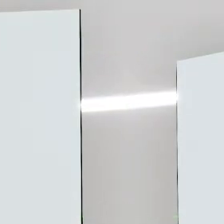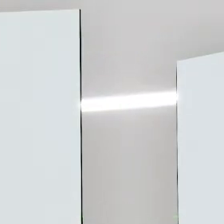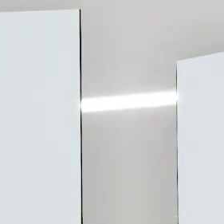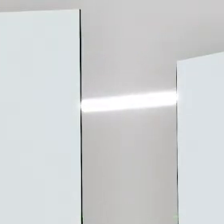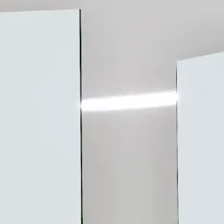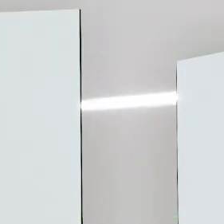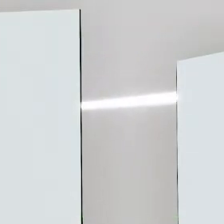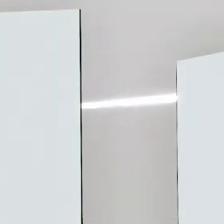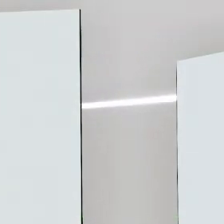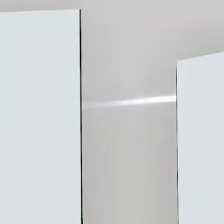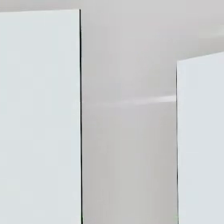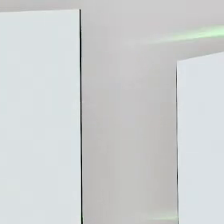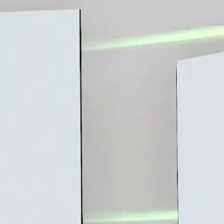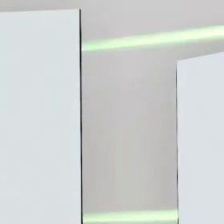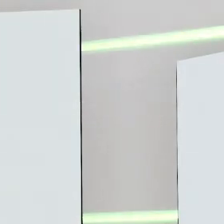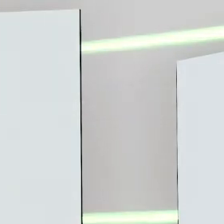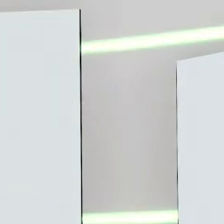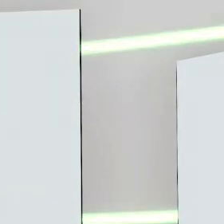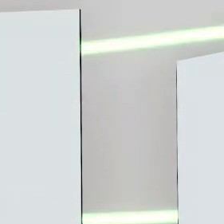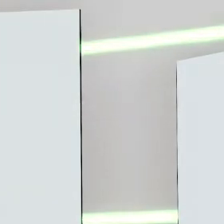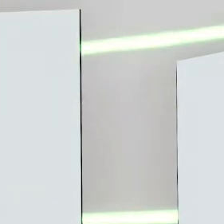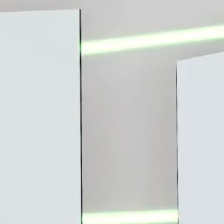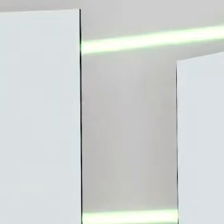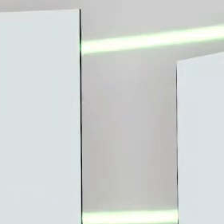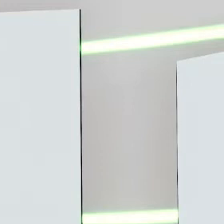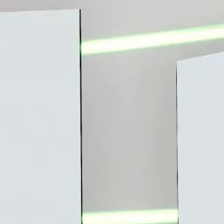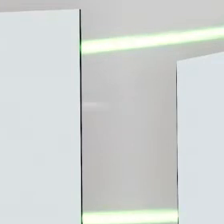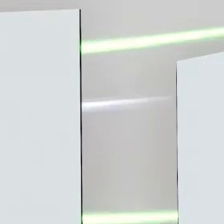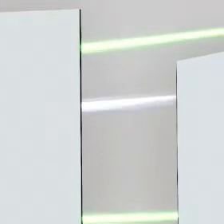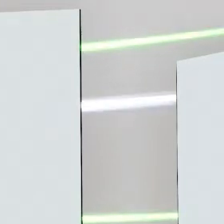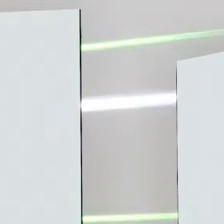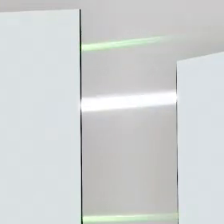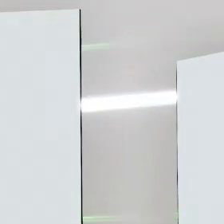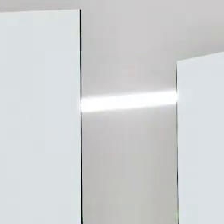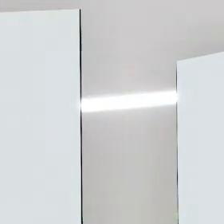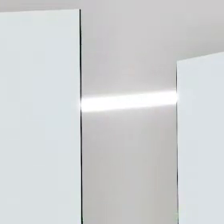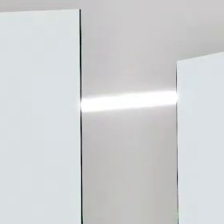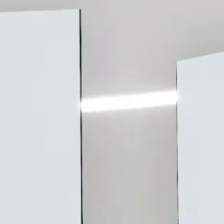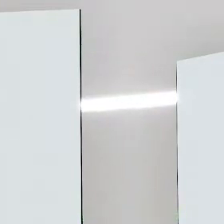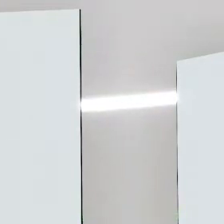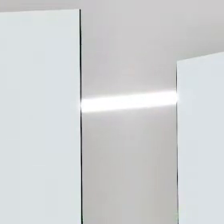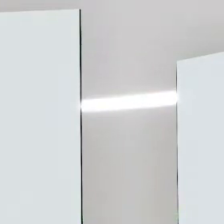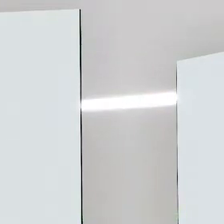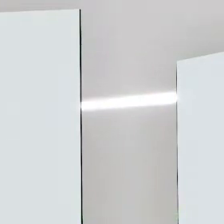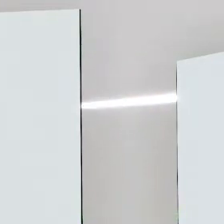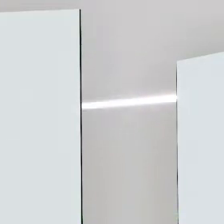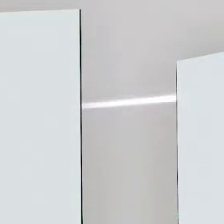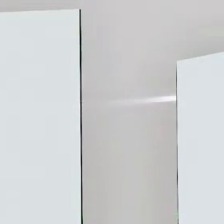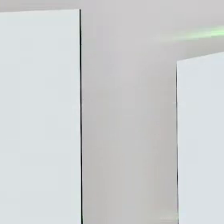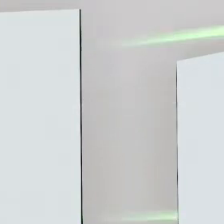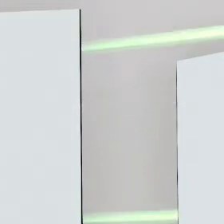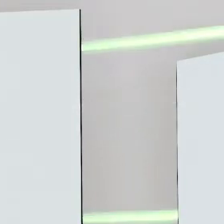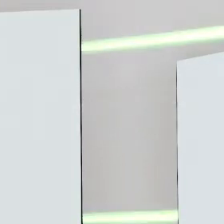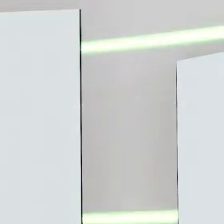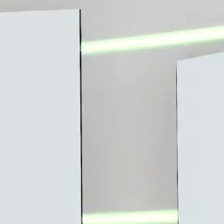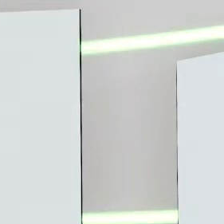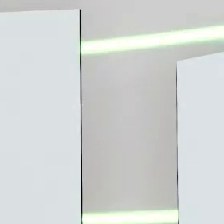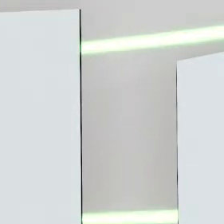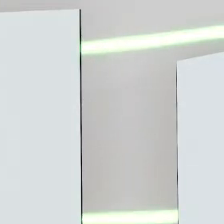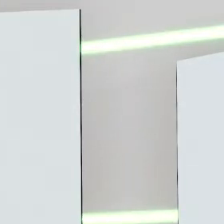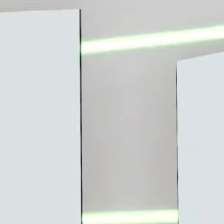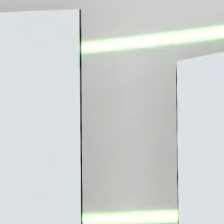proven solutions in your local context. So each year we support these 10 selected projects through